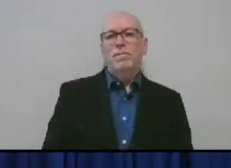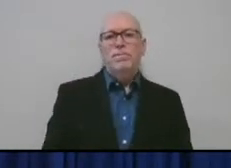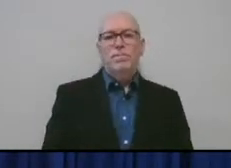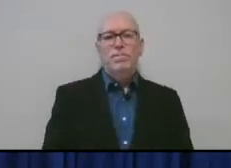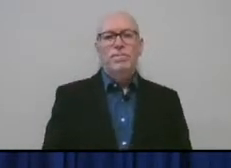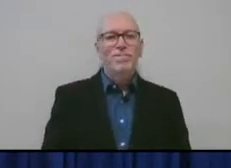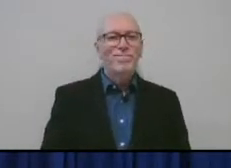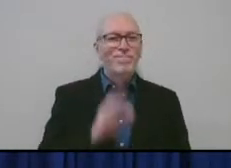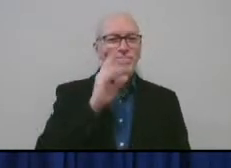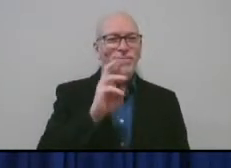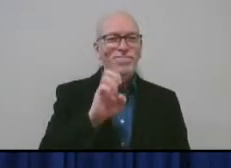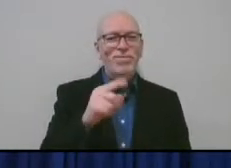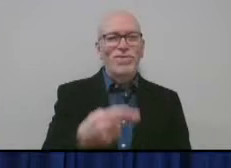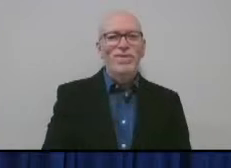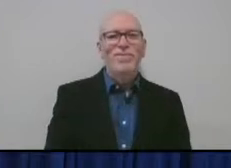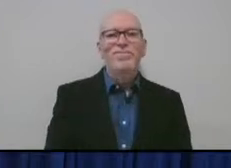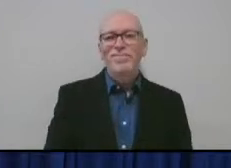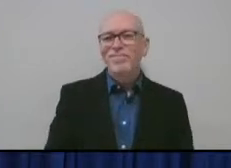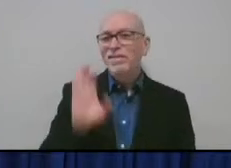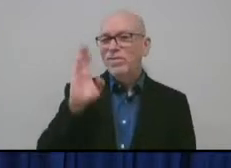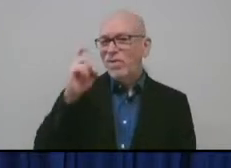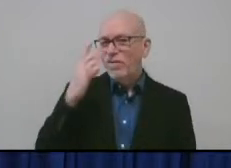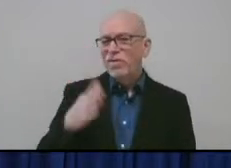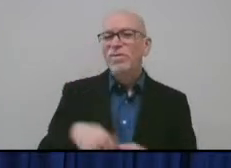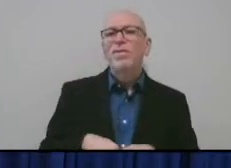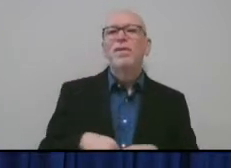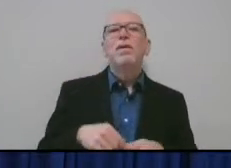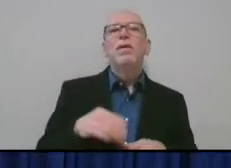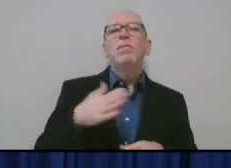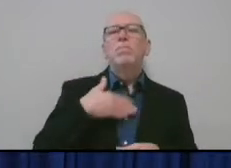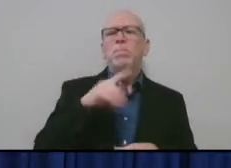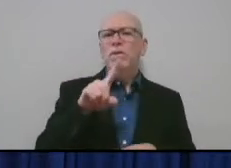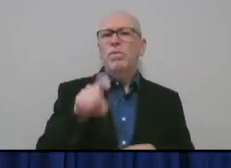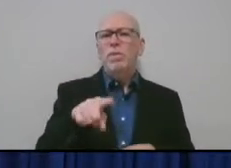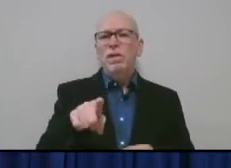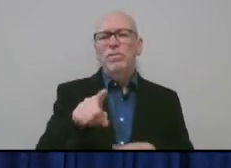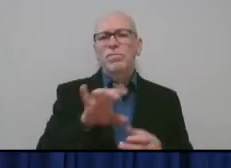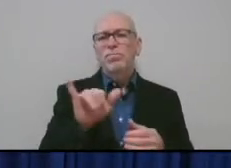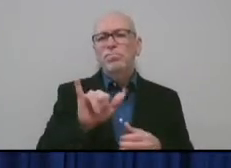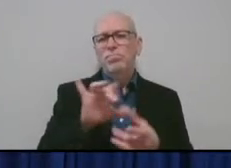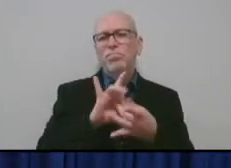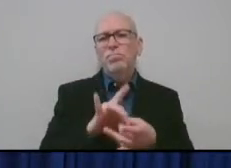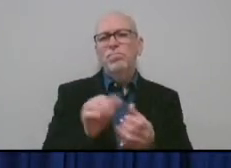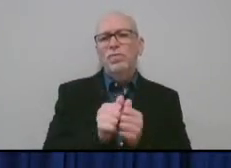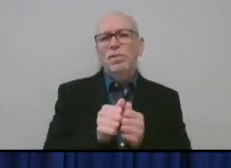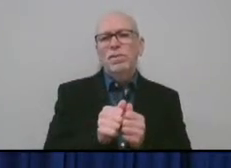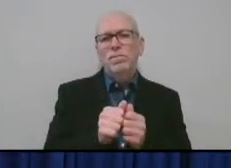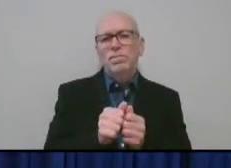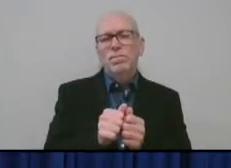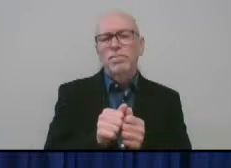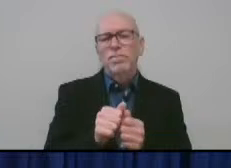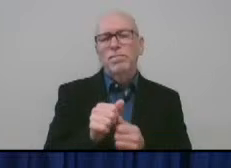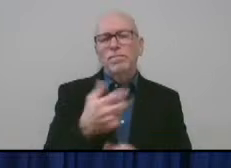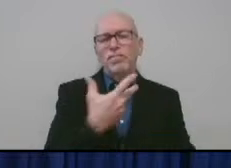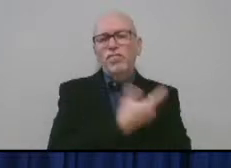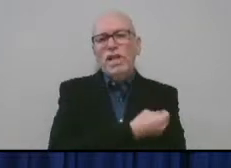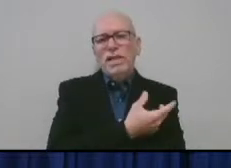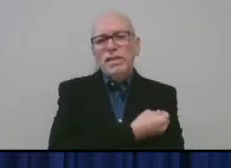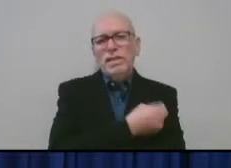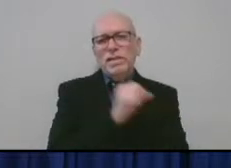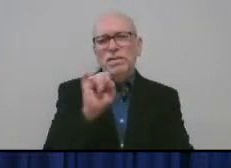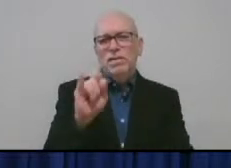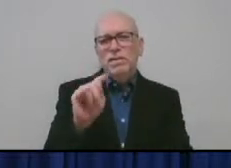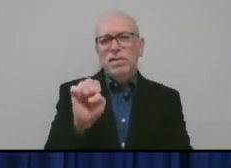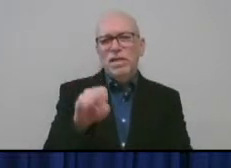afternoon, Meredith. Good afternoon, Governor. So my question is also in regards to the vaccination sites that are going